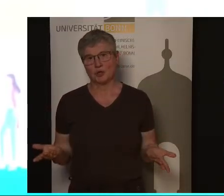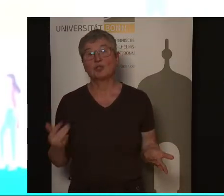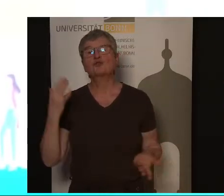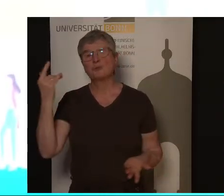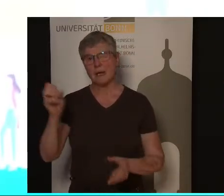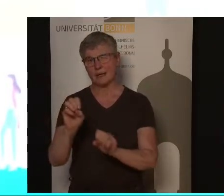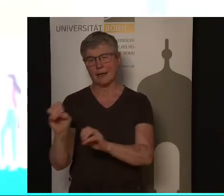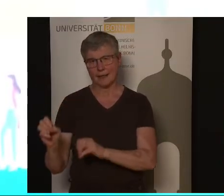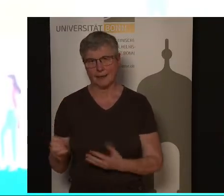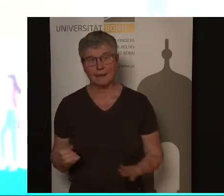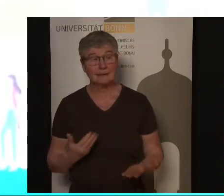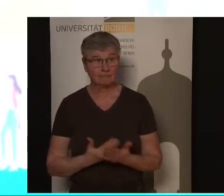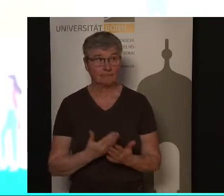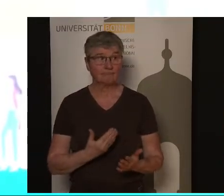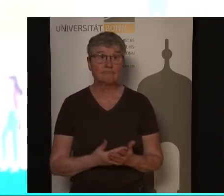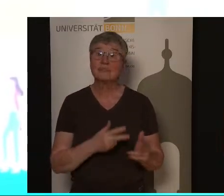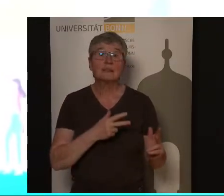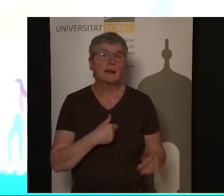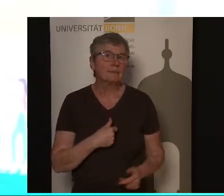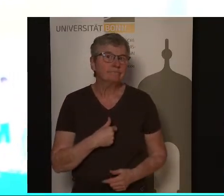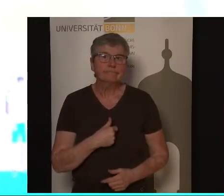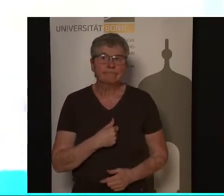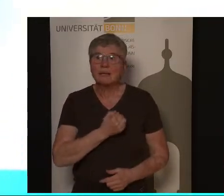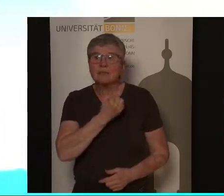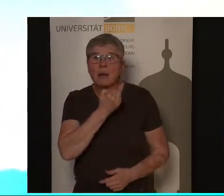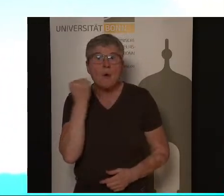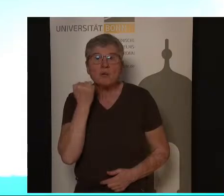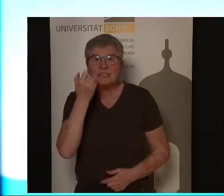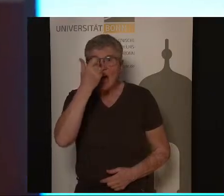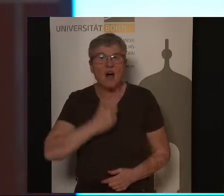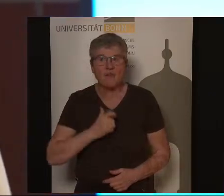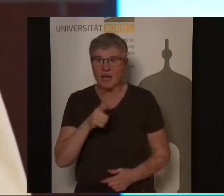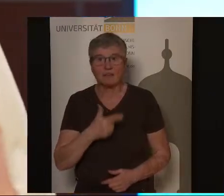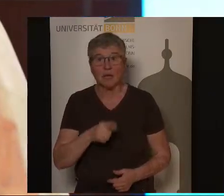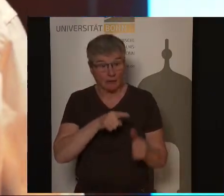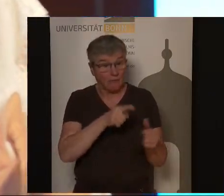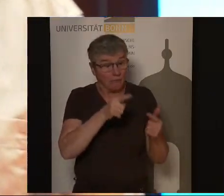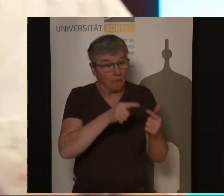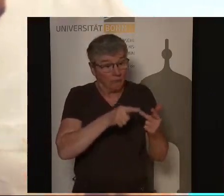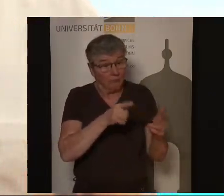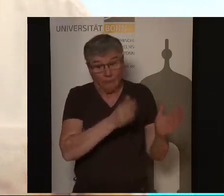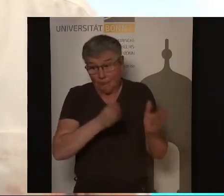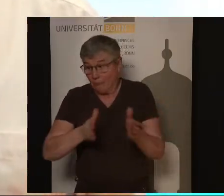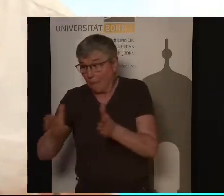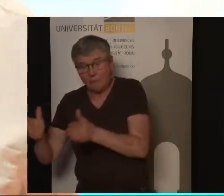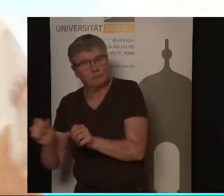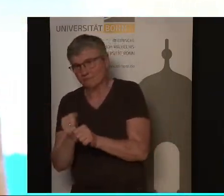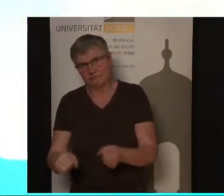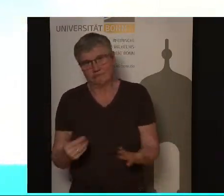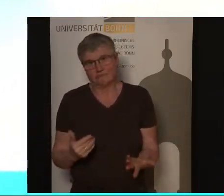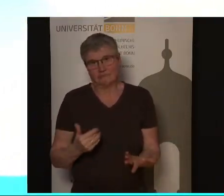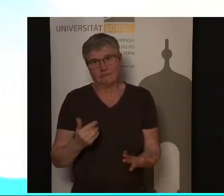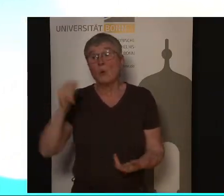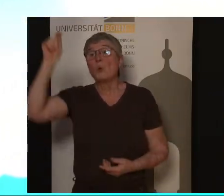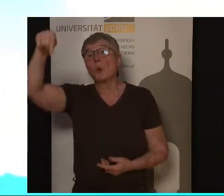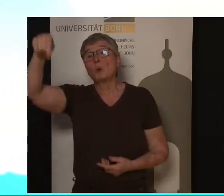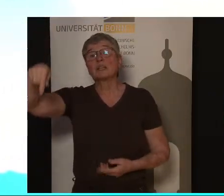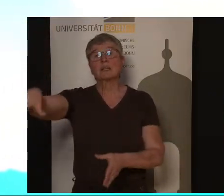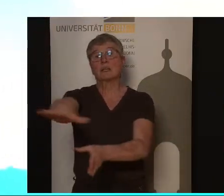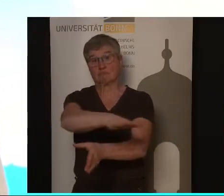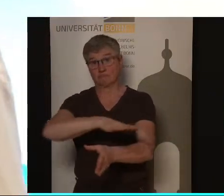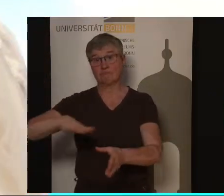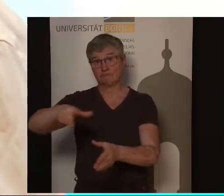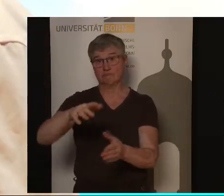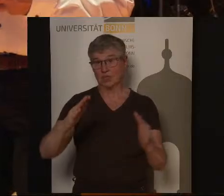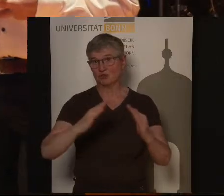talk about networks later on as well, and networking. So please don't hold it against me that I won't be